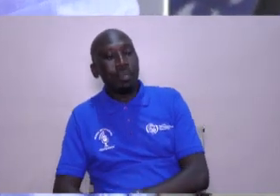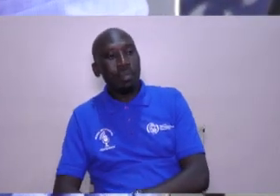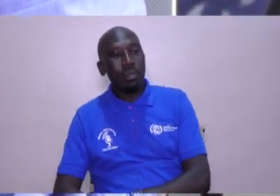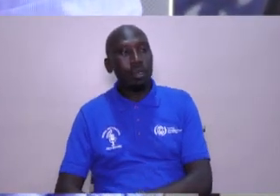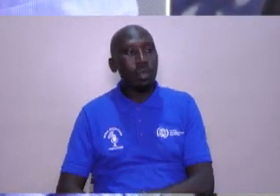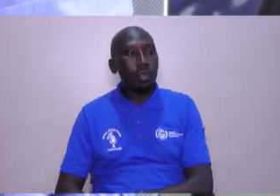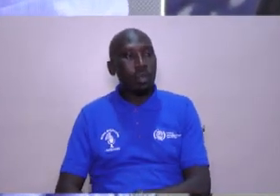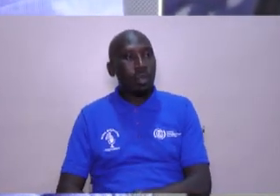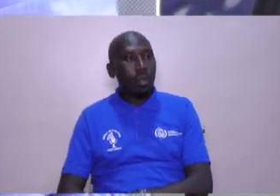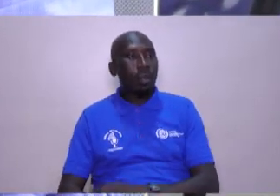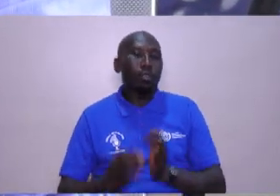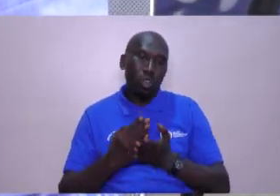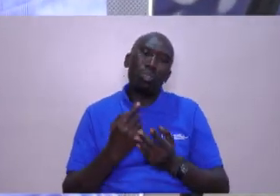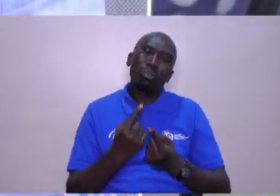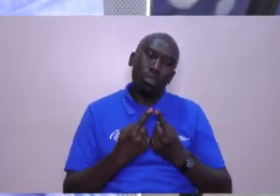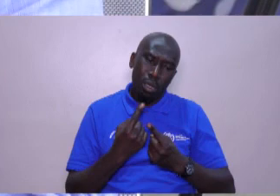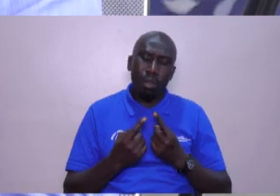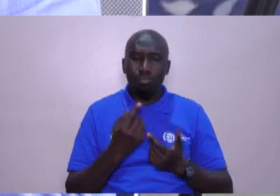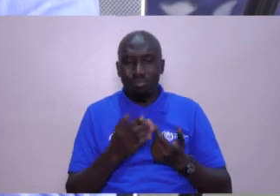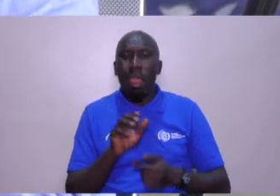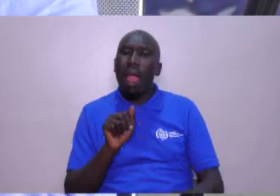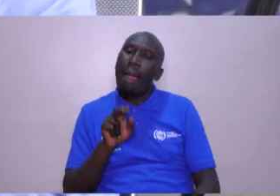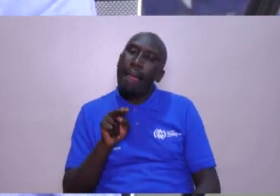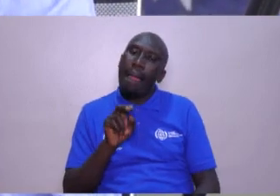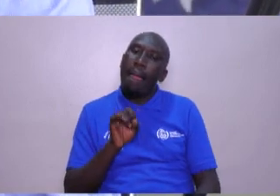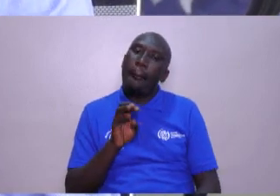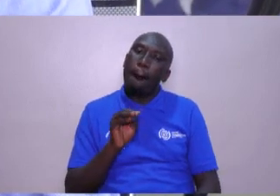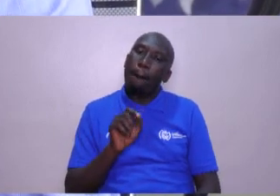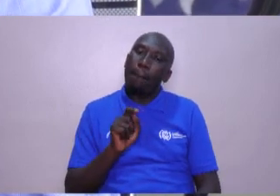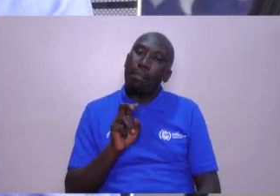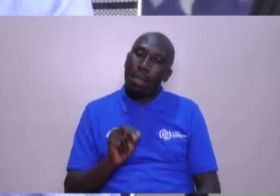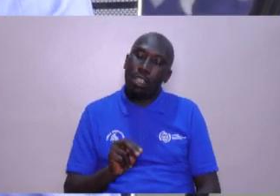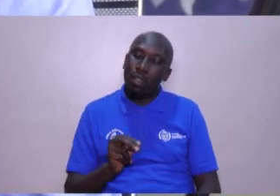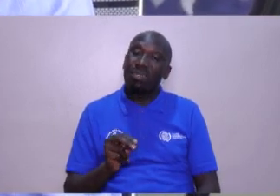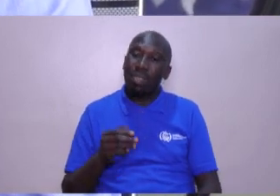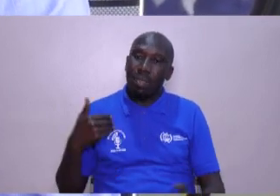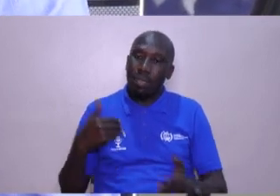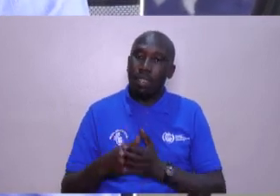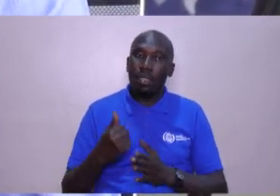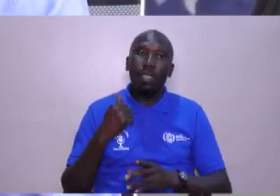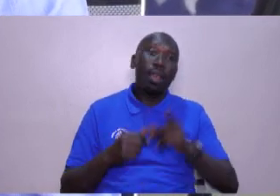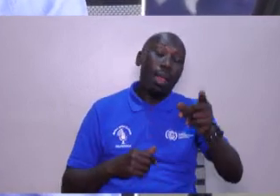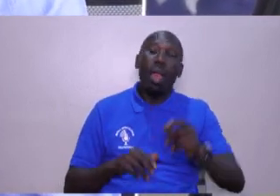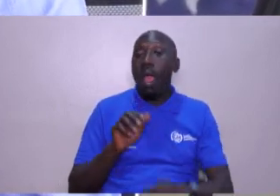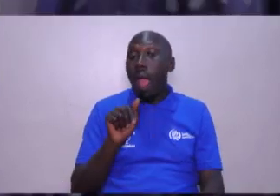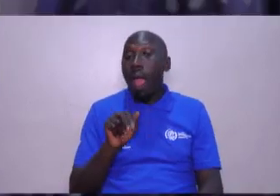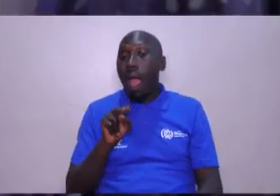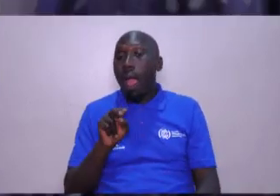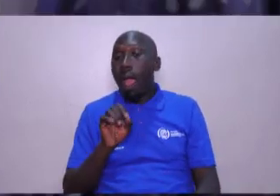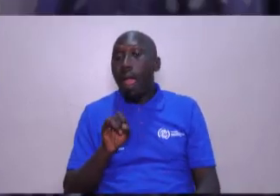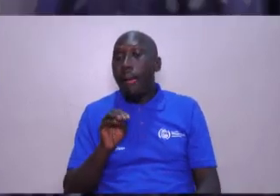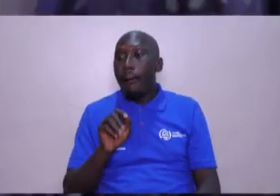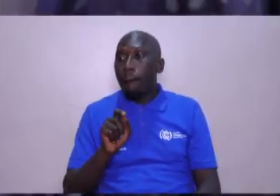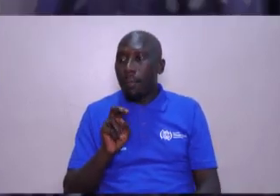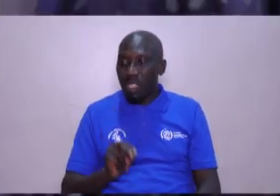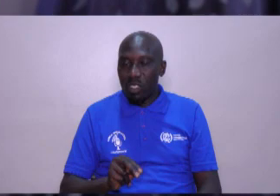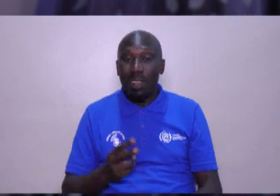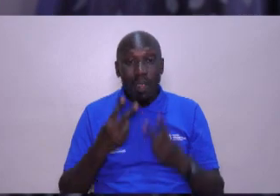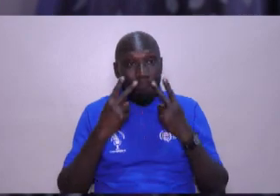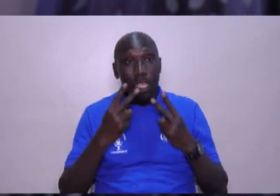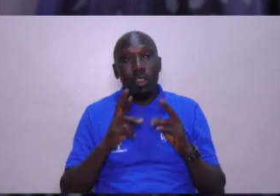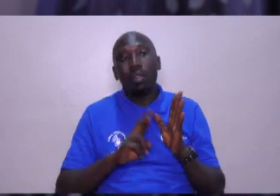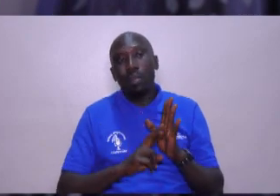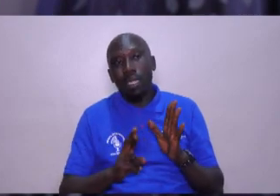We have been talking about it yesterday. Okay. What is it? An animation is a visual